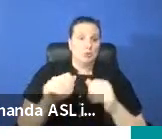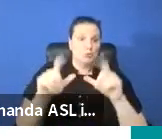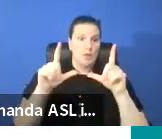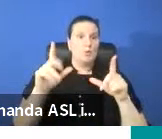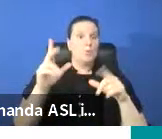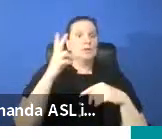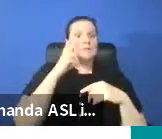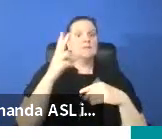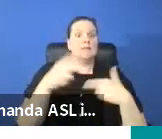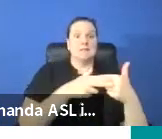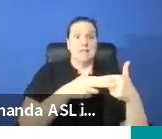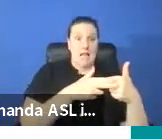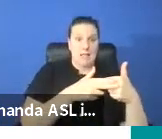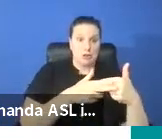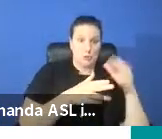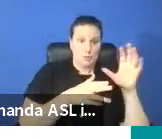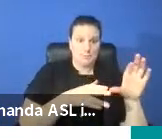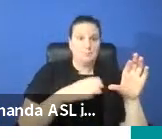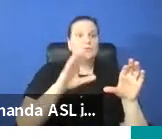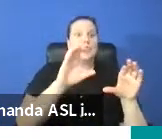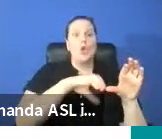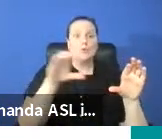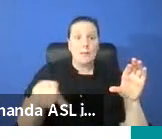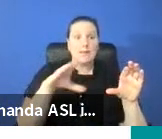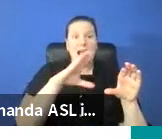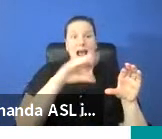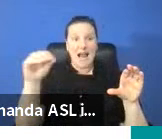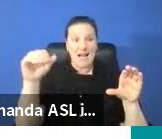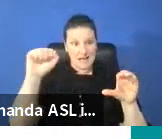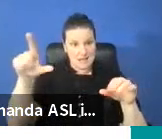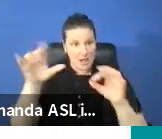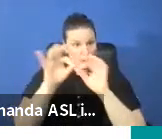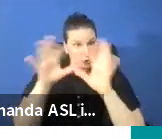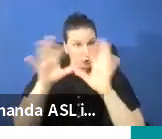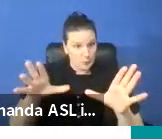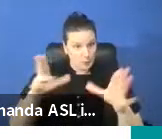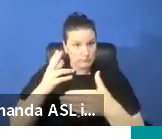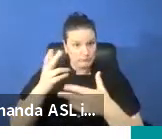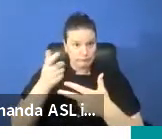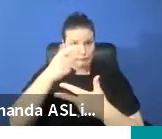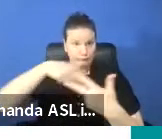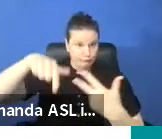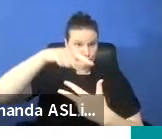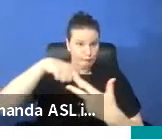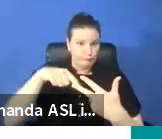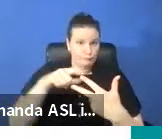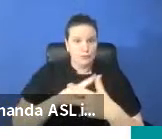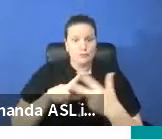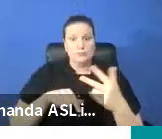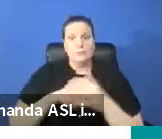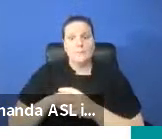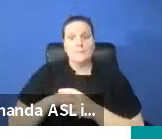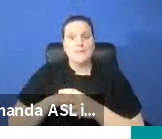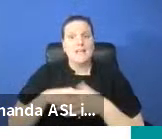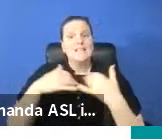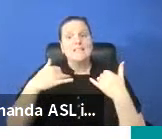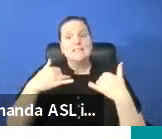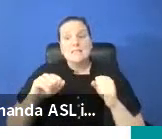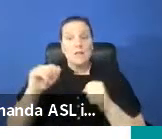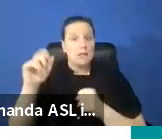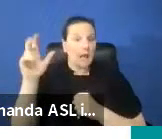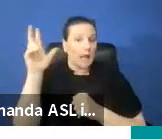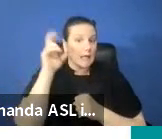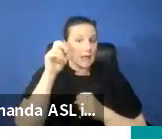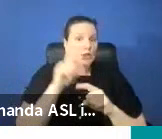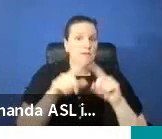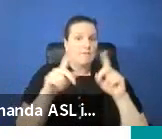see the slideshow, closed captioning, and the ASL interpreter. You will still be able to hear different